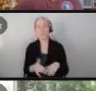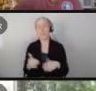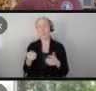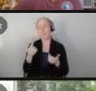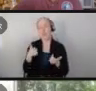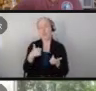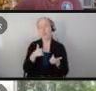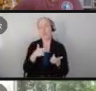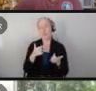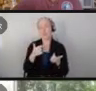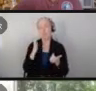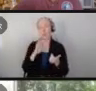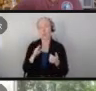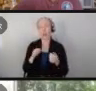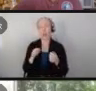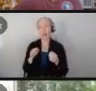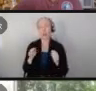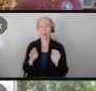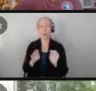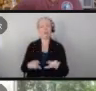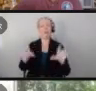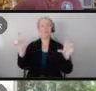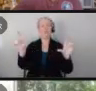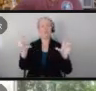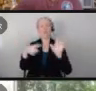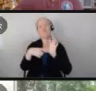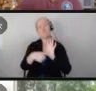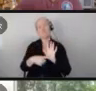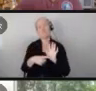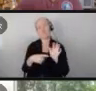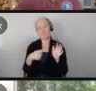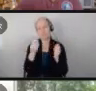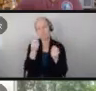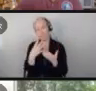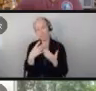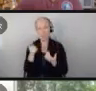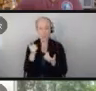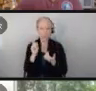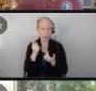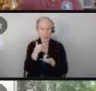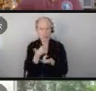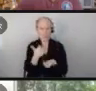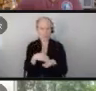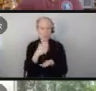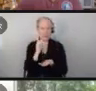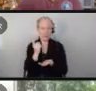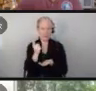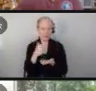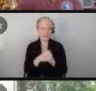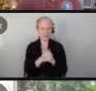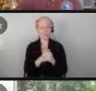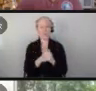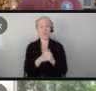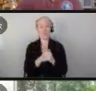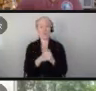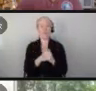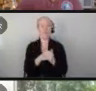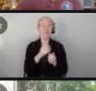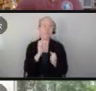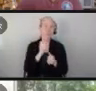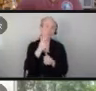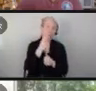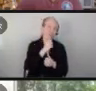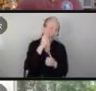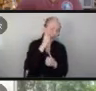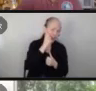be able to probably put that up on the screen during the break so that you'll be able to find out where to access that from the first day. And then as each day goes through, there'll